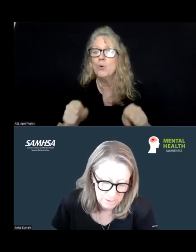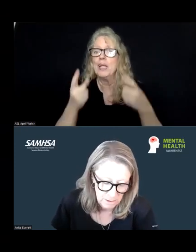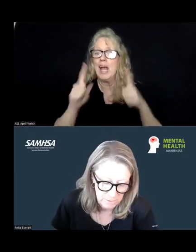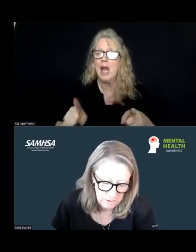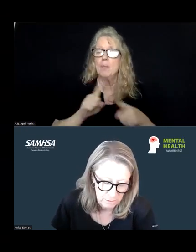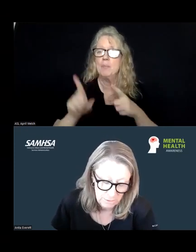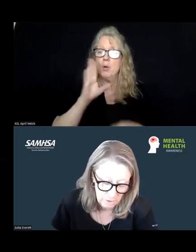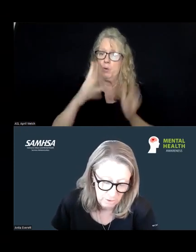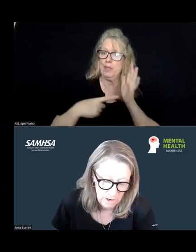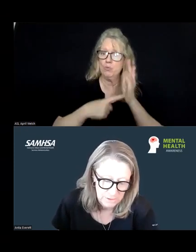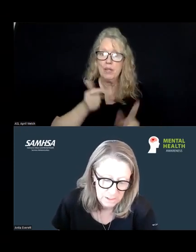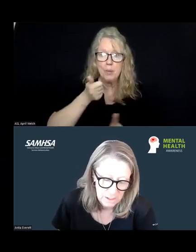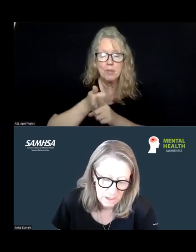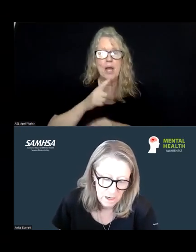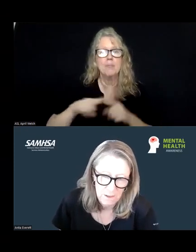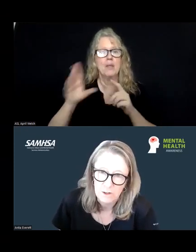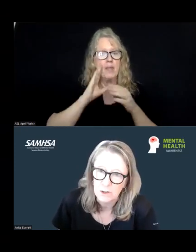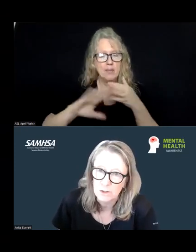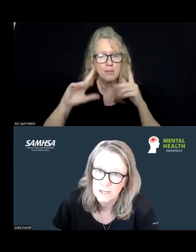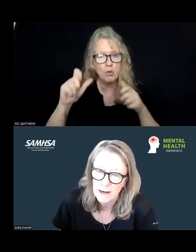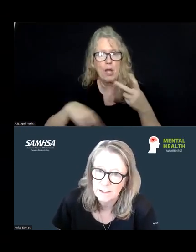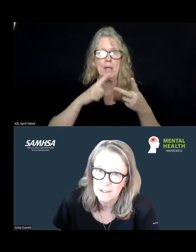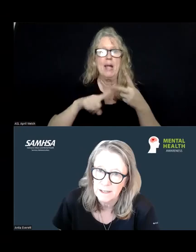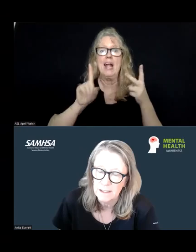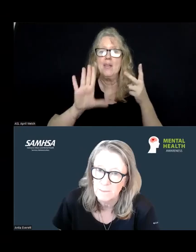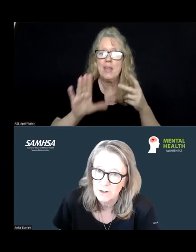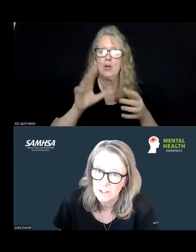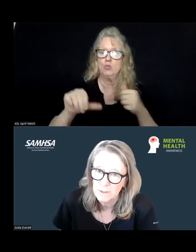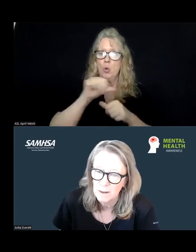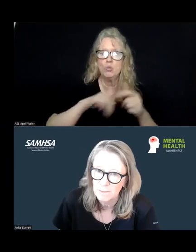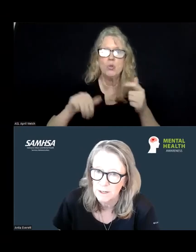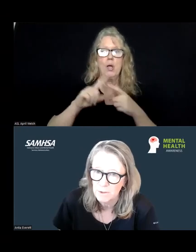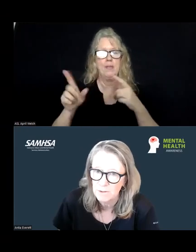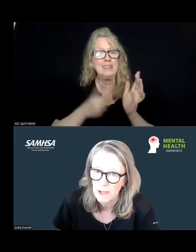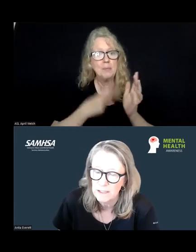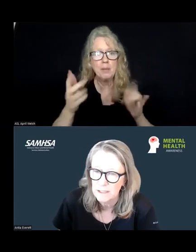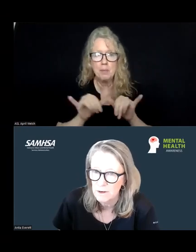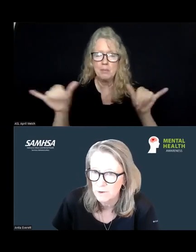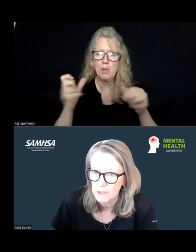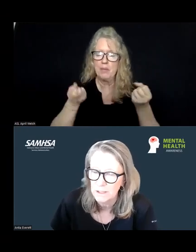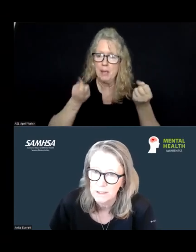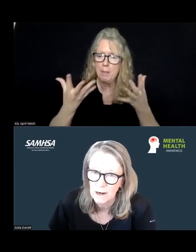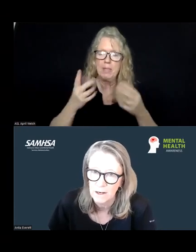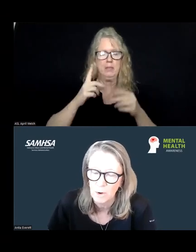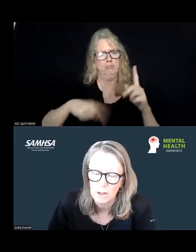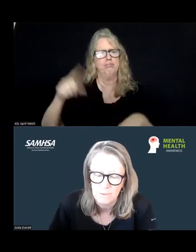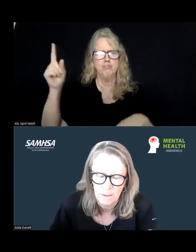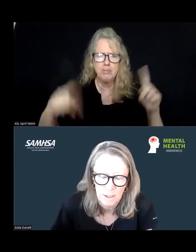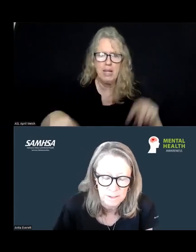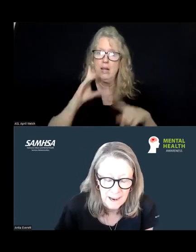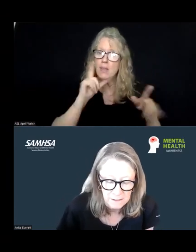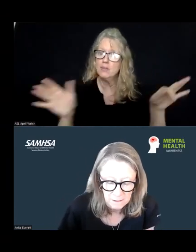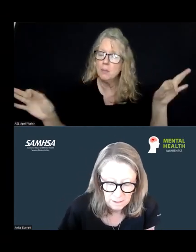reveal about themselves, including photographs. Their social status is measured sometimes by numbers of likes and other different things like that, an